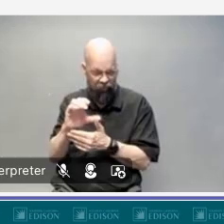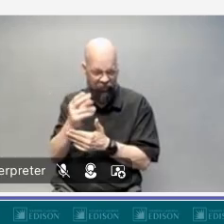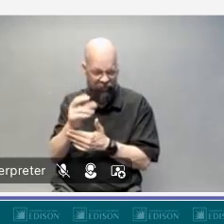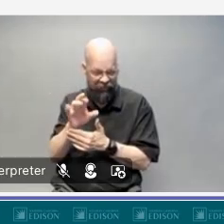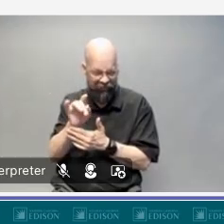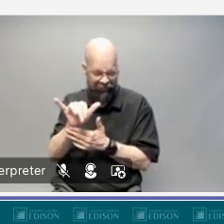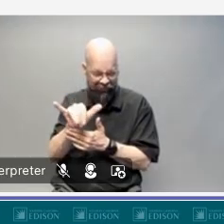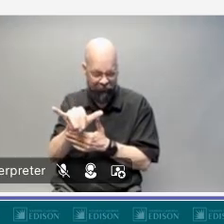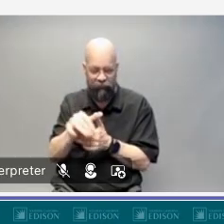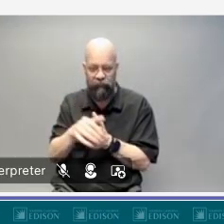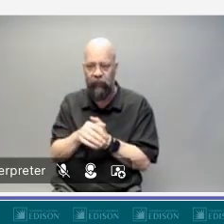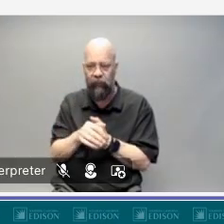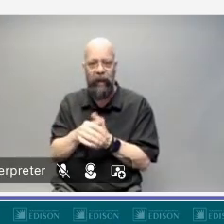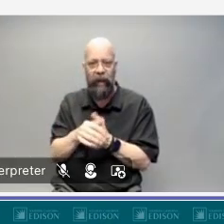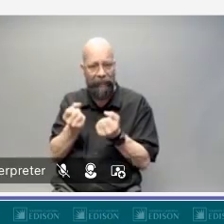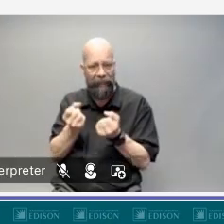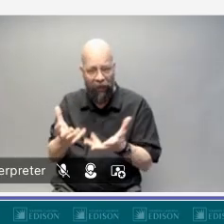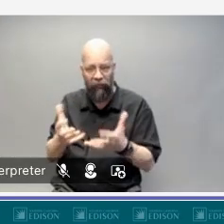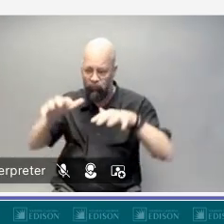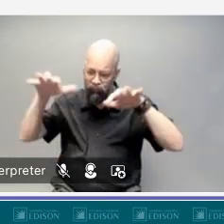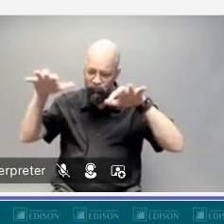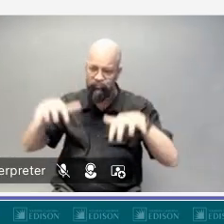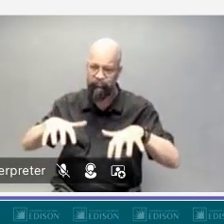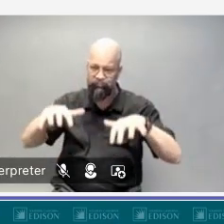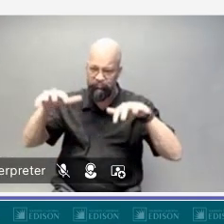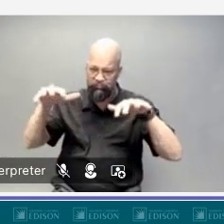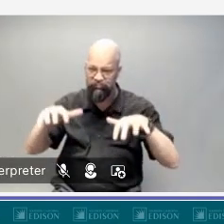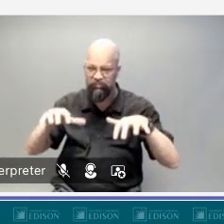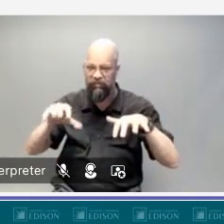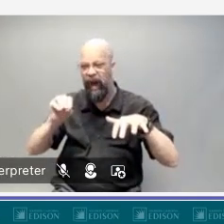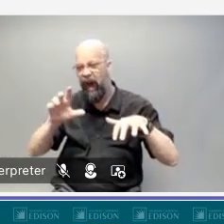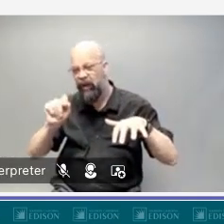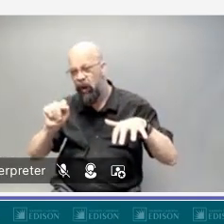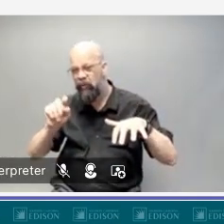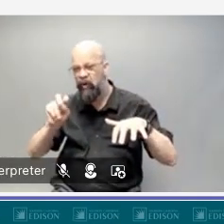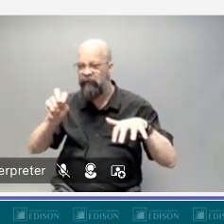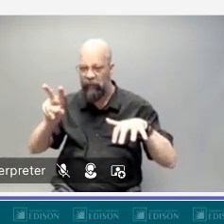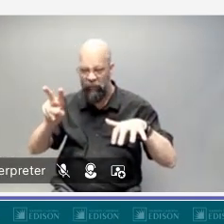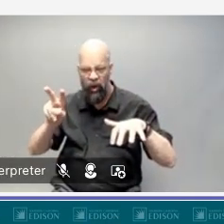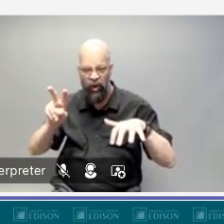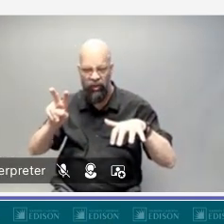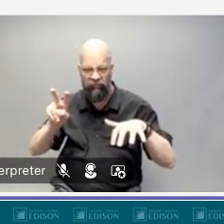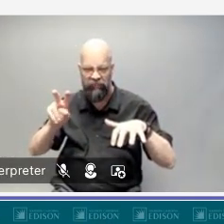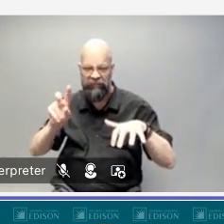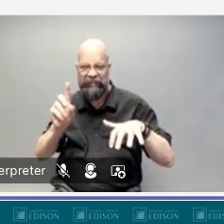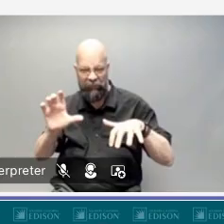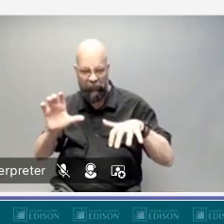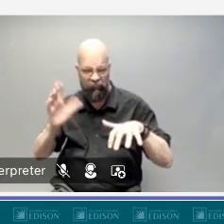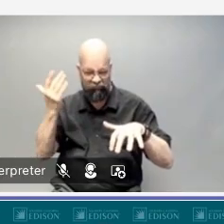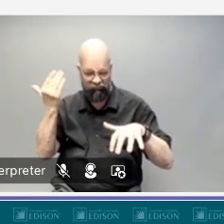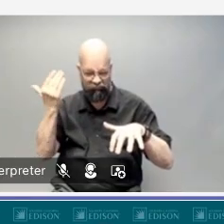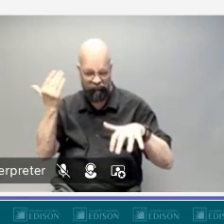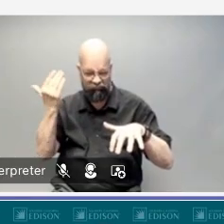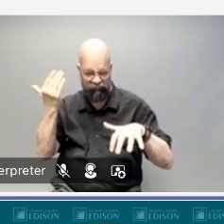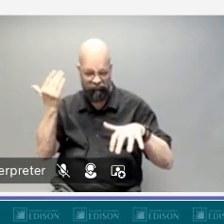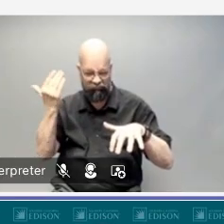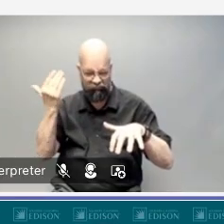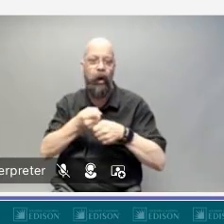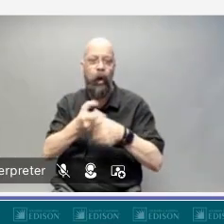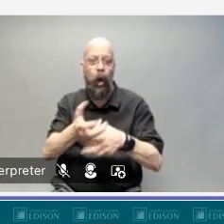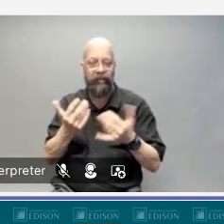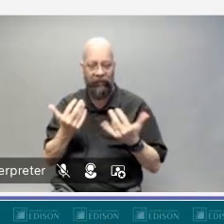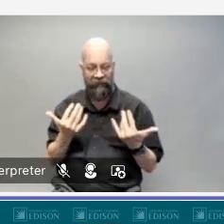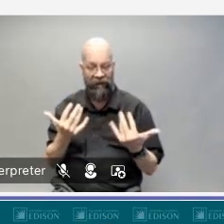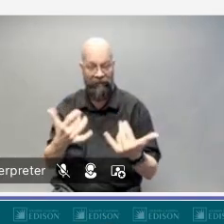the season. We had some big rains in October and then again in November and December, which really just shut down the whole